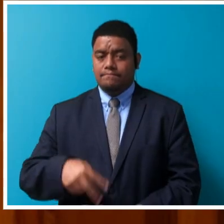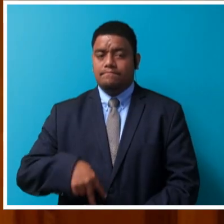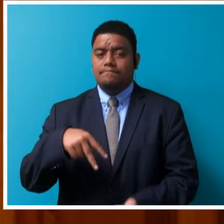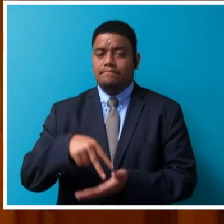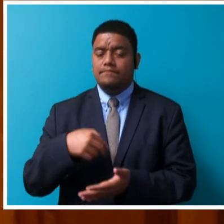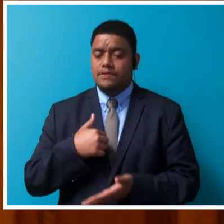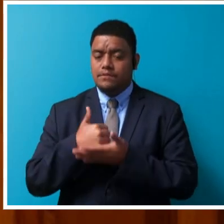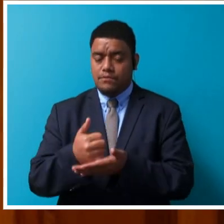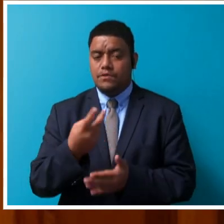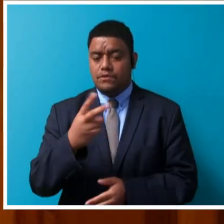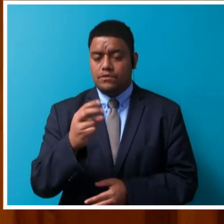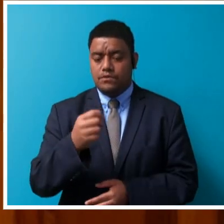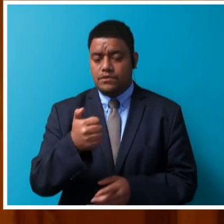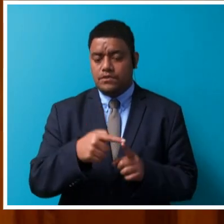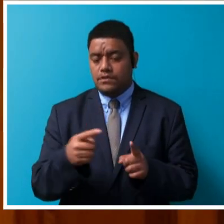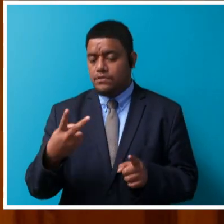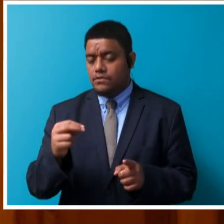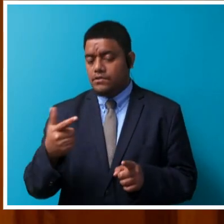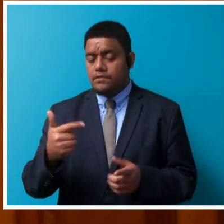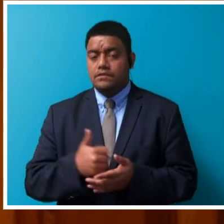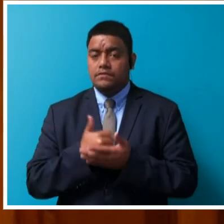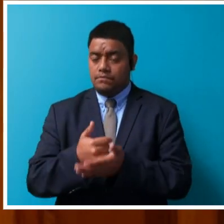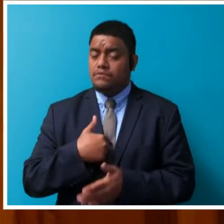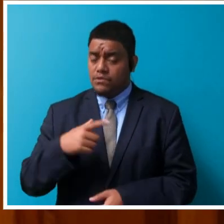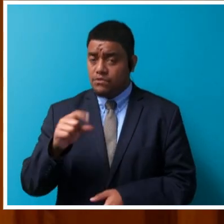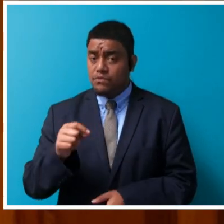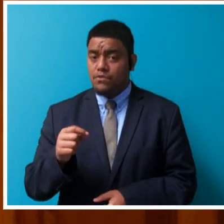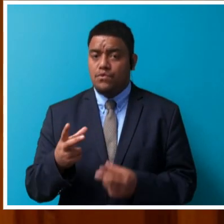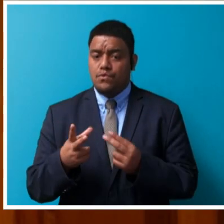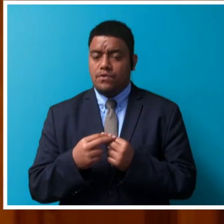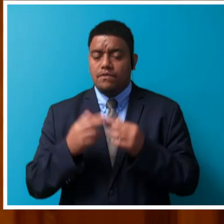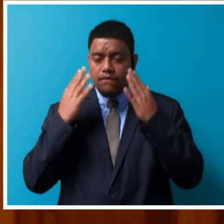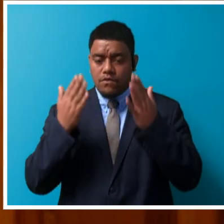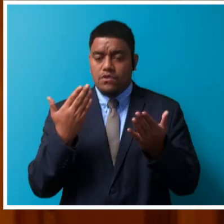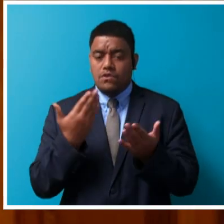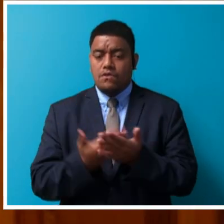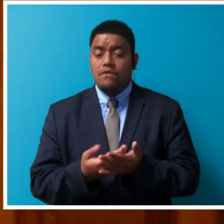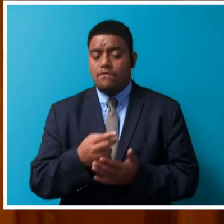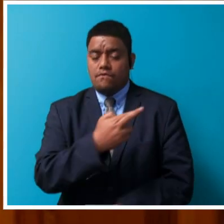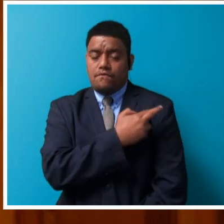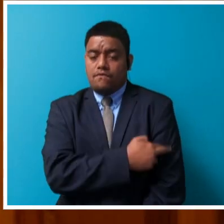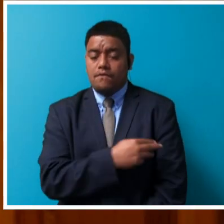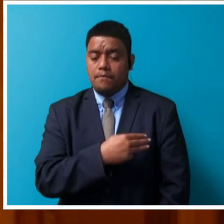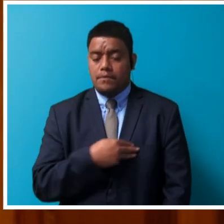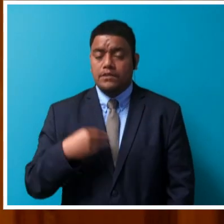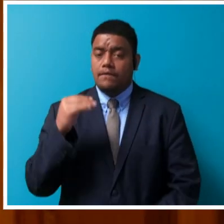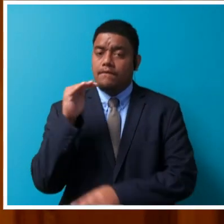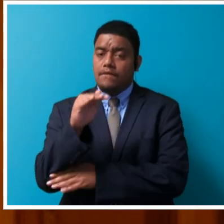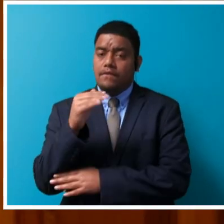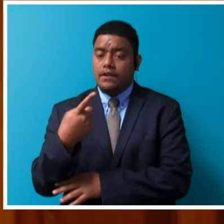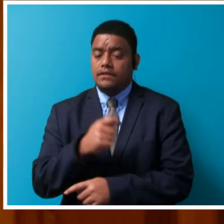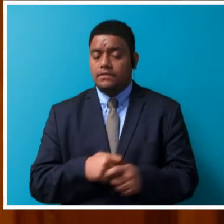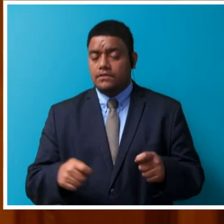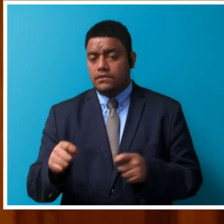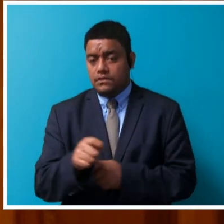the 2026-2027 budget, and I do so with a solid focus on the vital role that the Ministry of Foreign Affairs and External